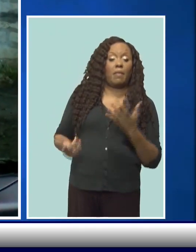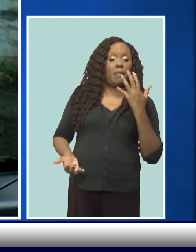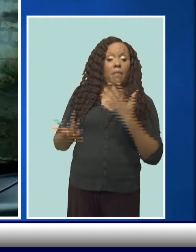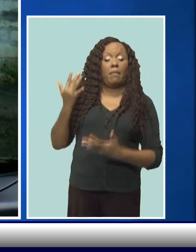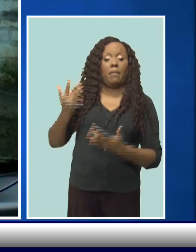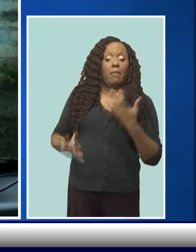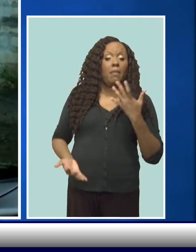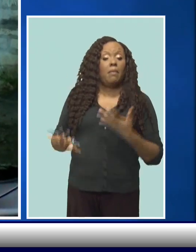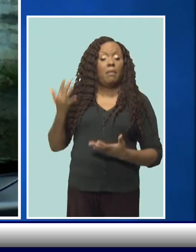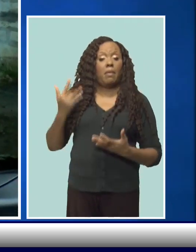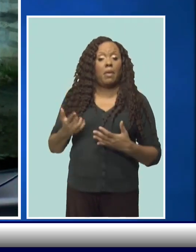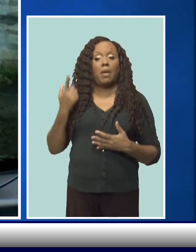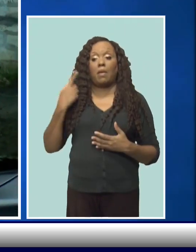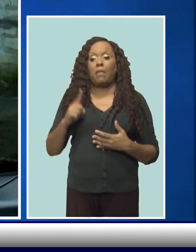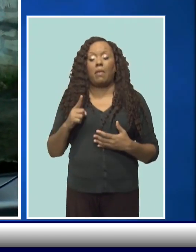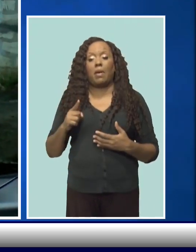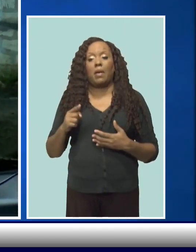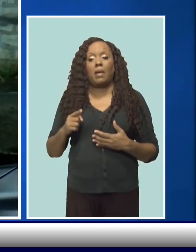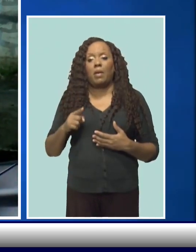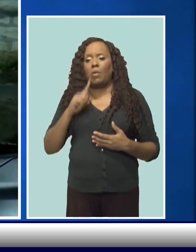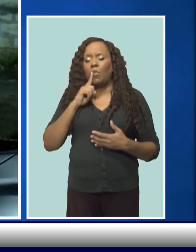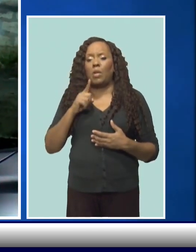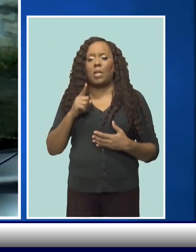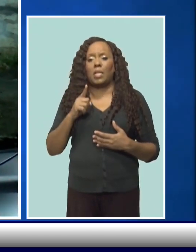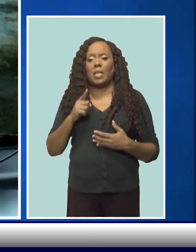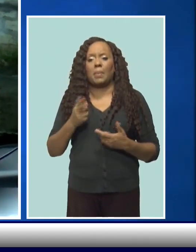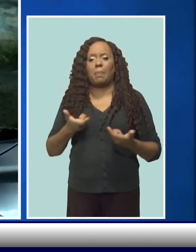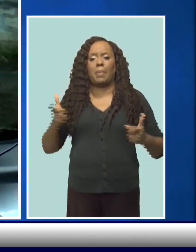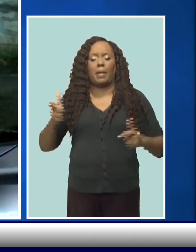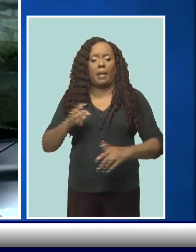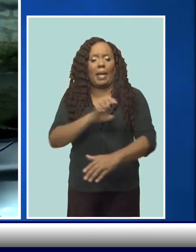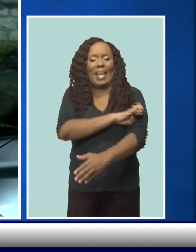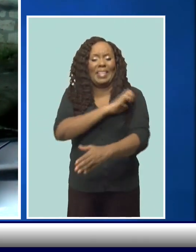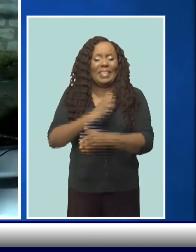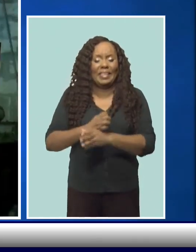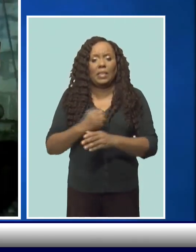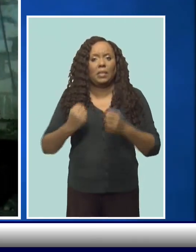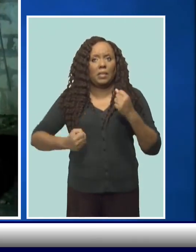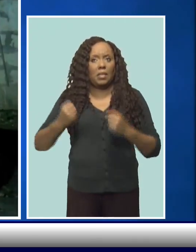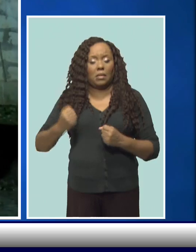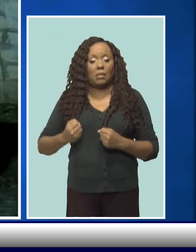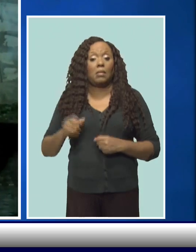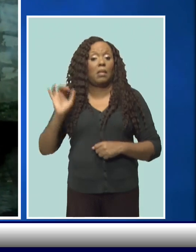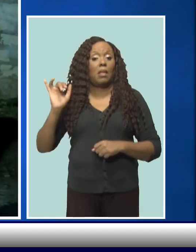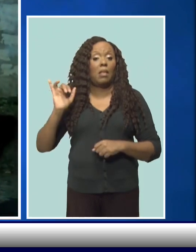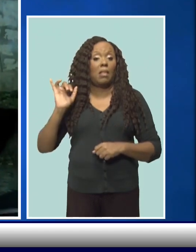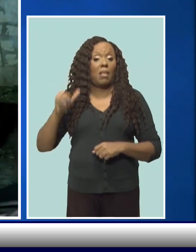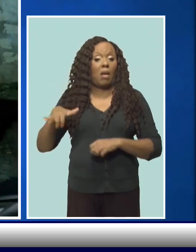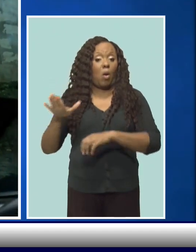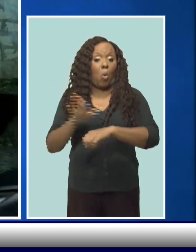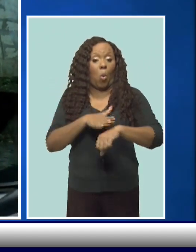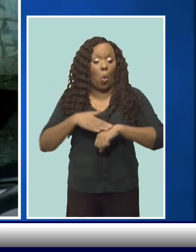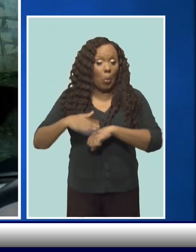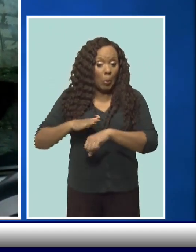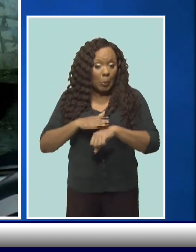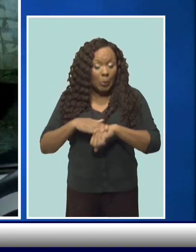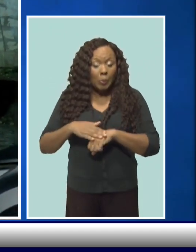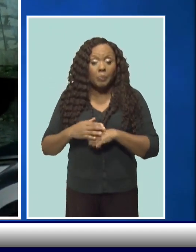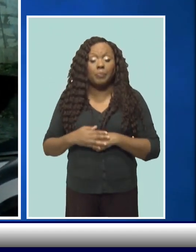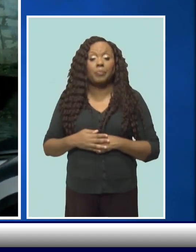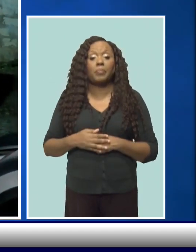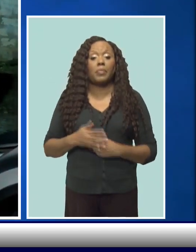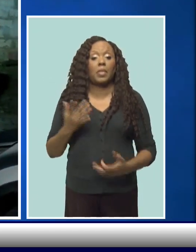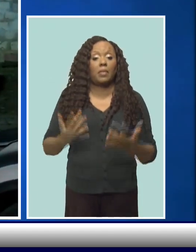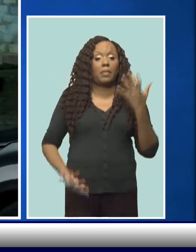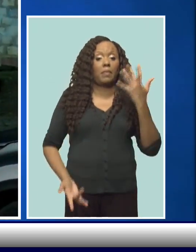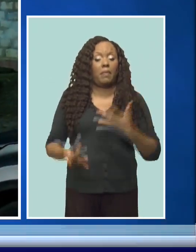recorded just this week. That prompted a warning to owners of electric vehicles. Fire Chief Errol Maynard says his fire officers are